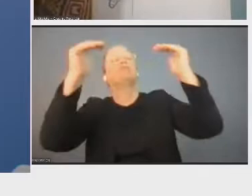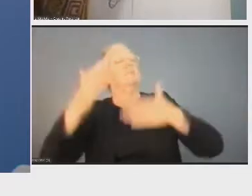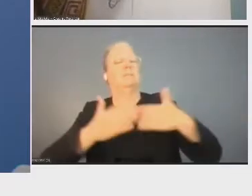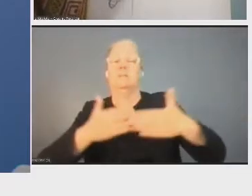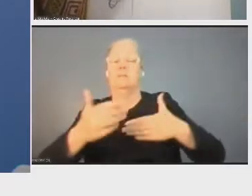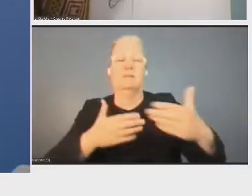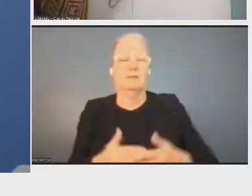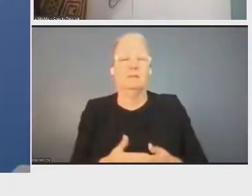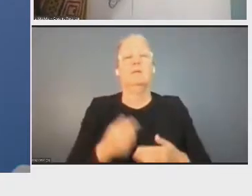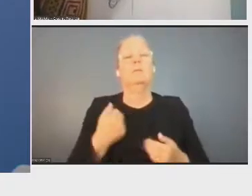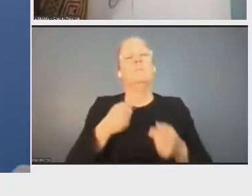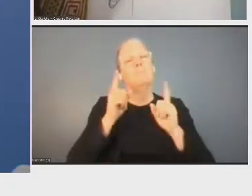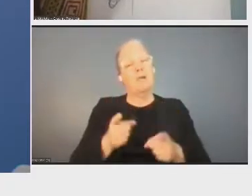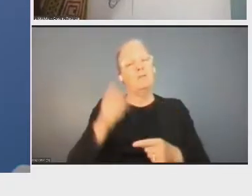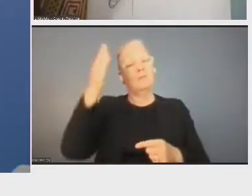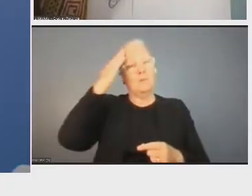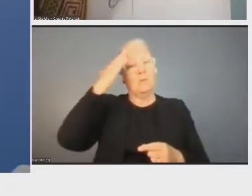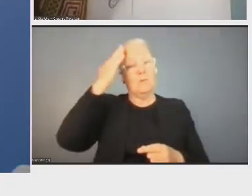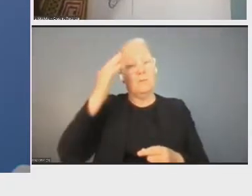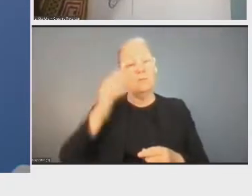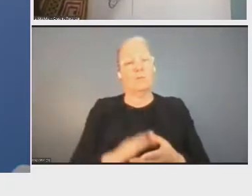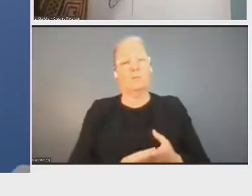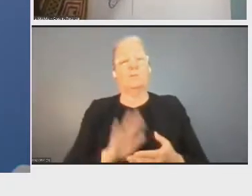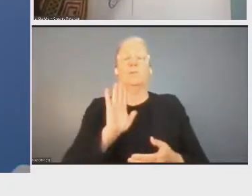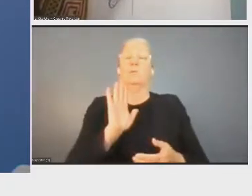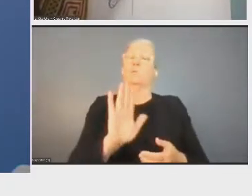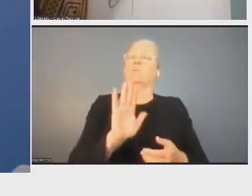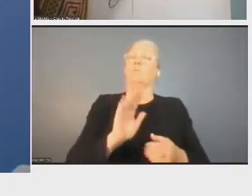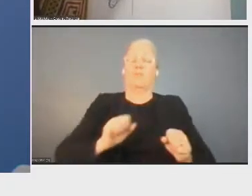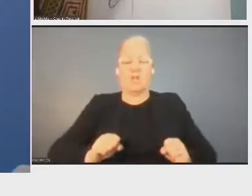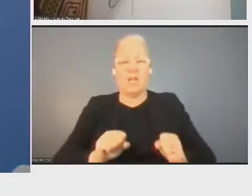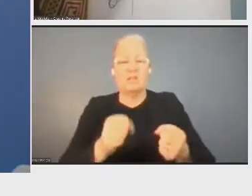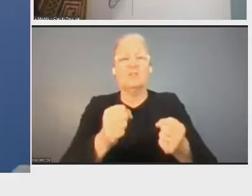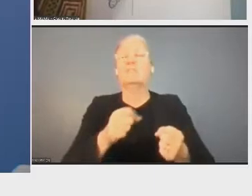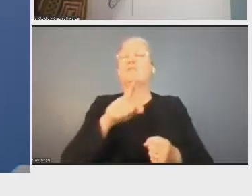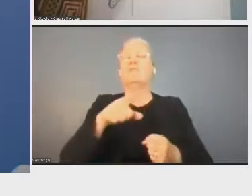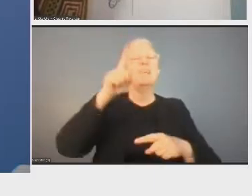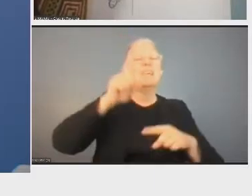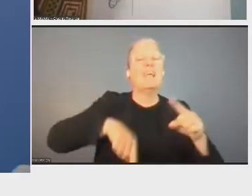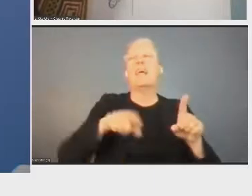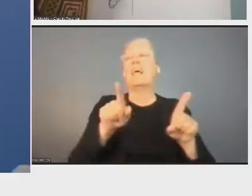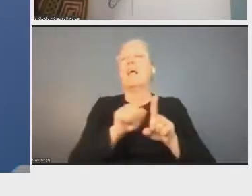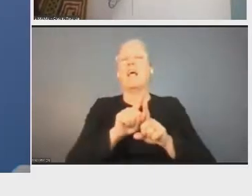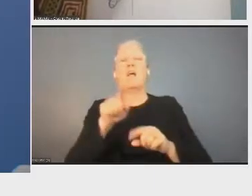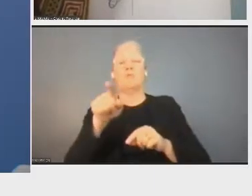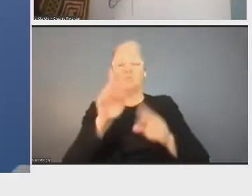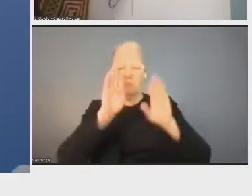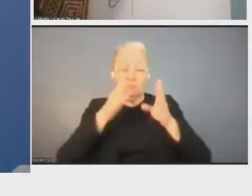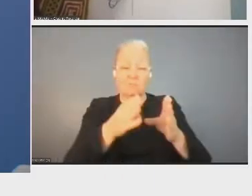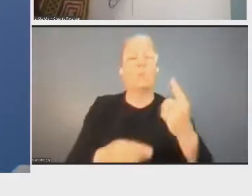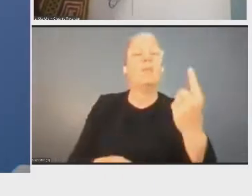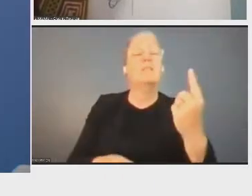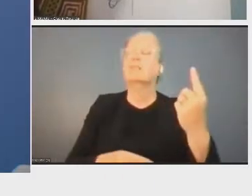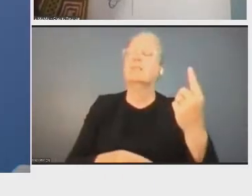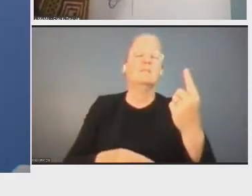must recognize that action on gender cannot be regulated only by one target. It must be understood